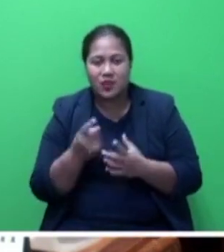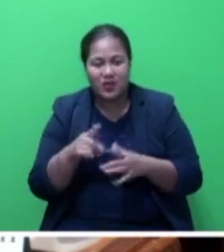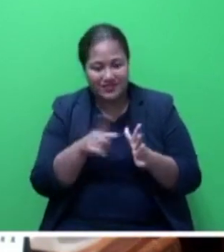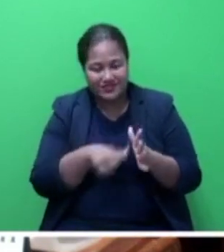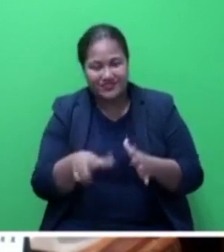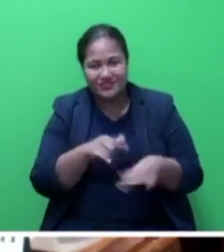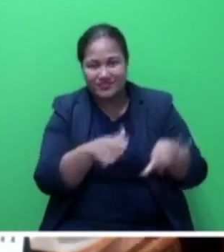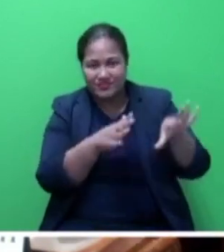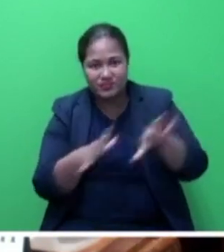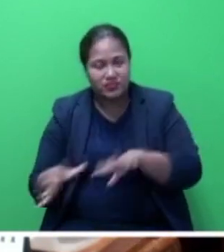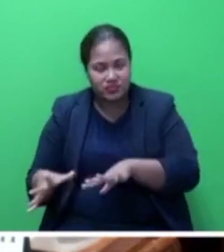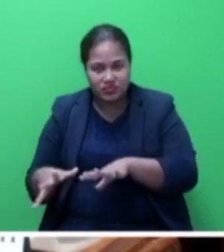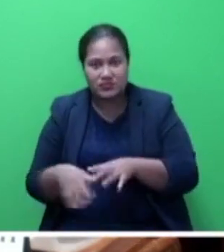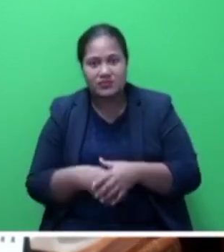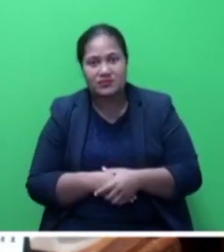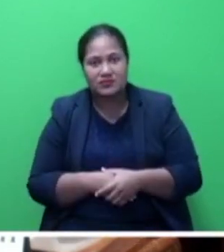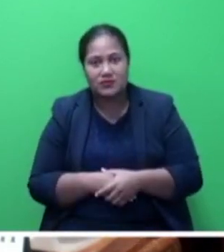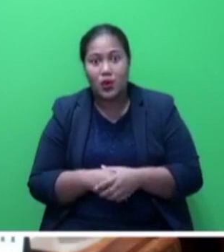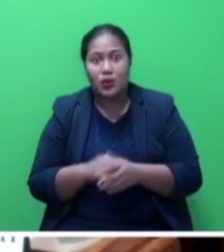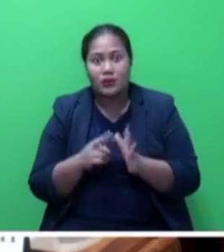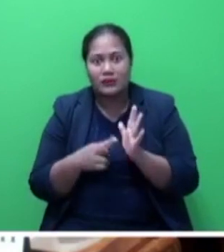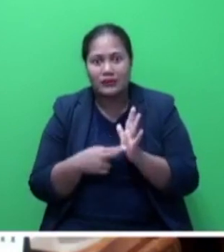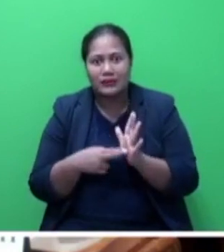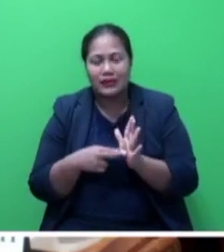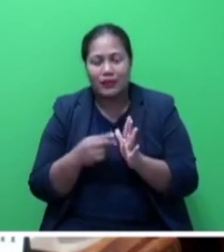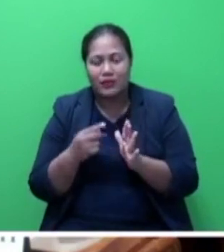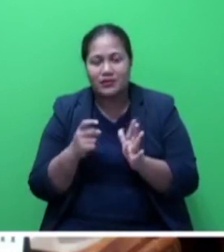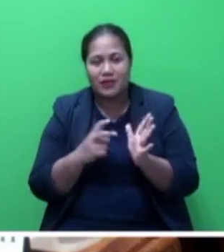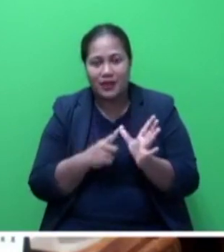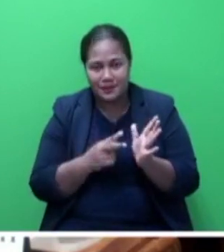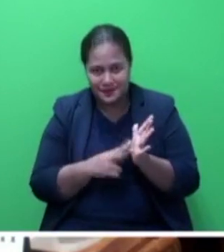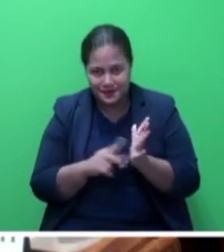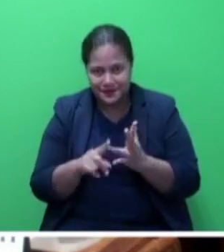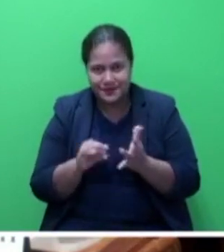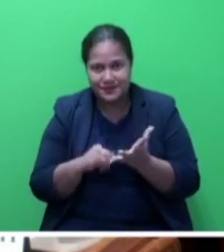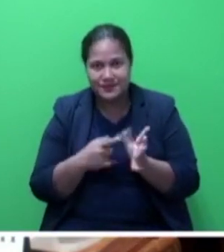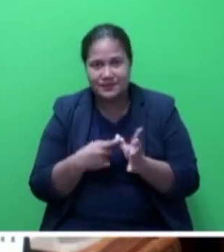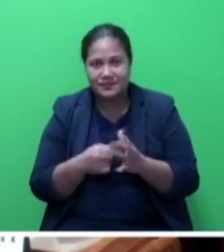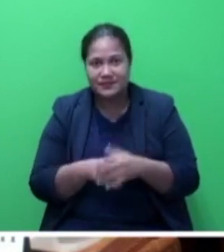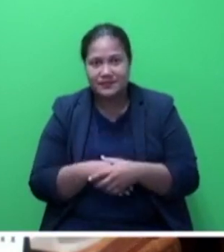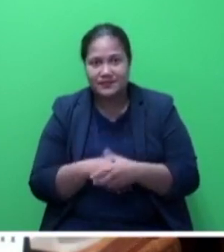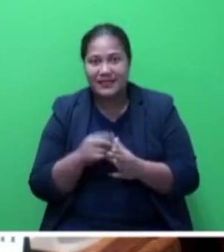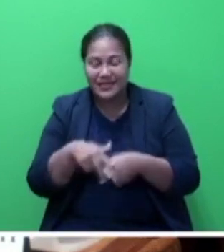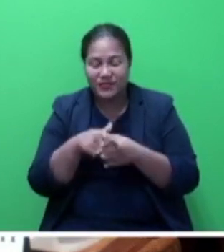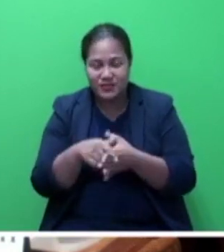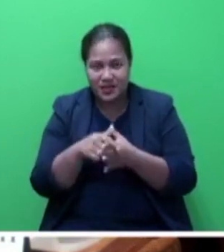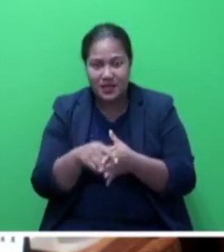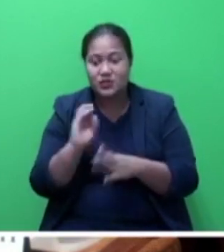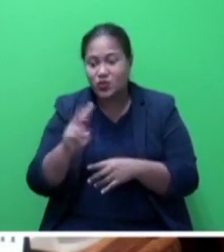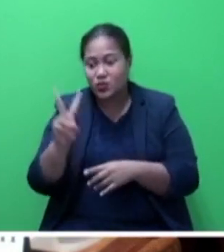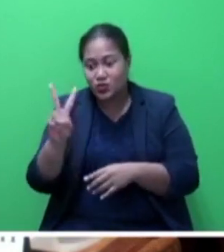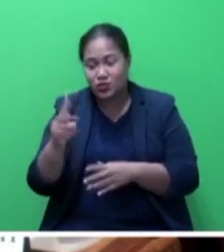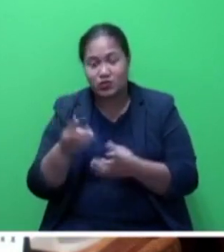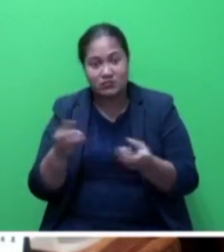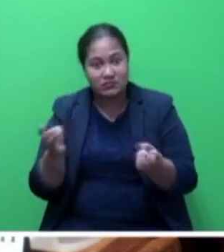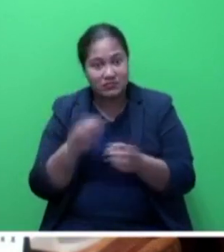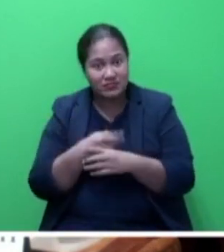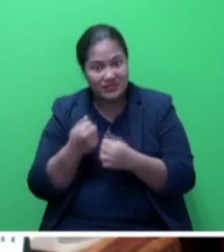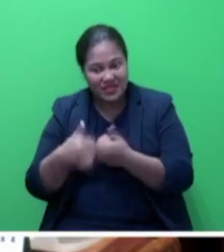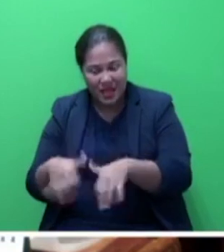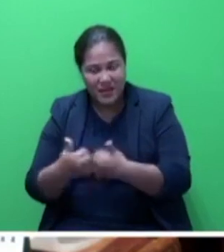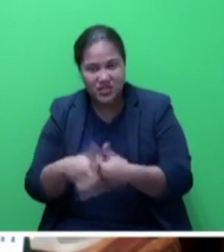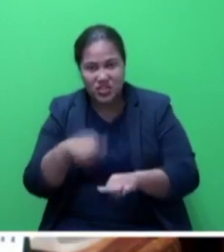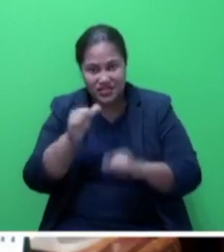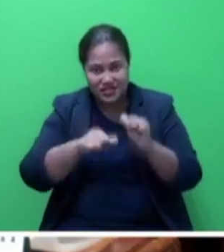in Navosa. 2 is on damage assessments, Mr. Speaker, sir,